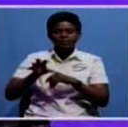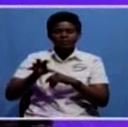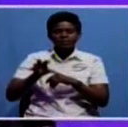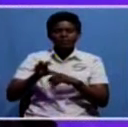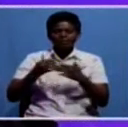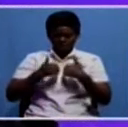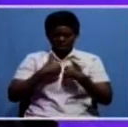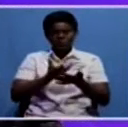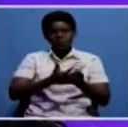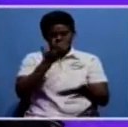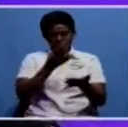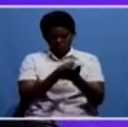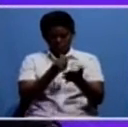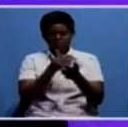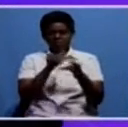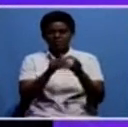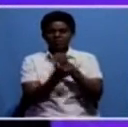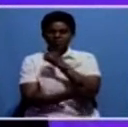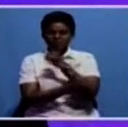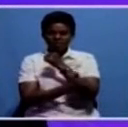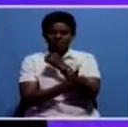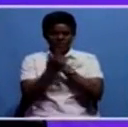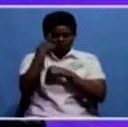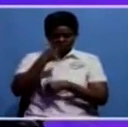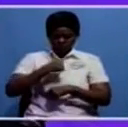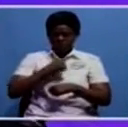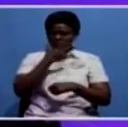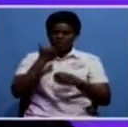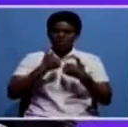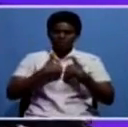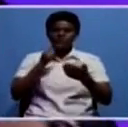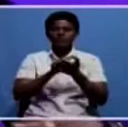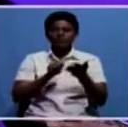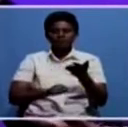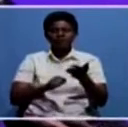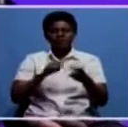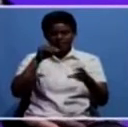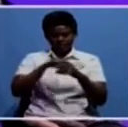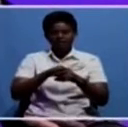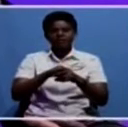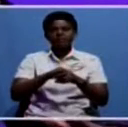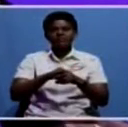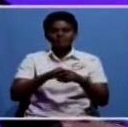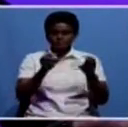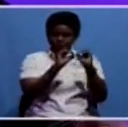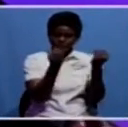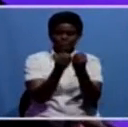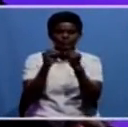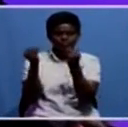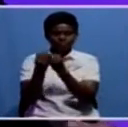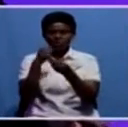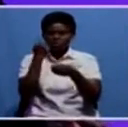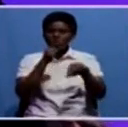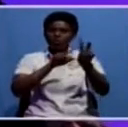have wealth in this country. So for me, let us have confidence in our institutions that monitor